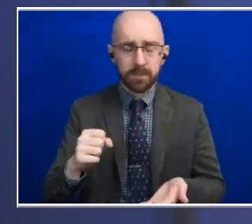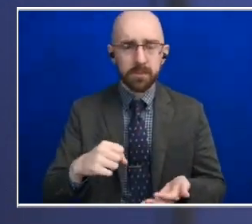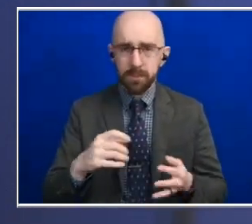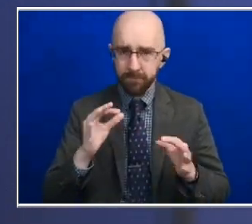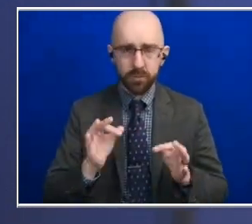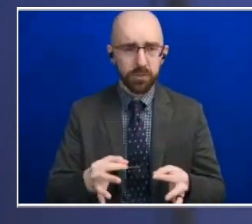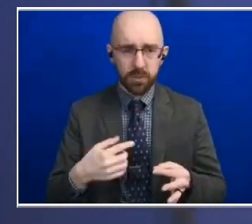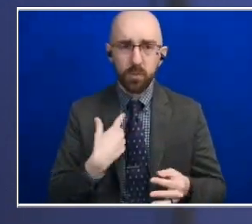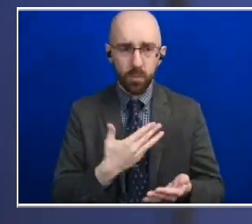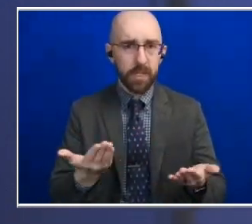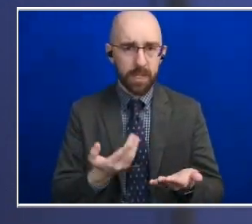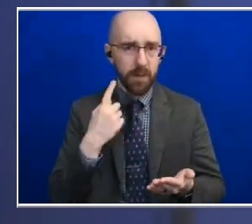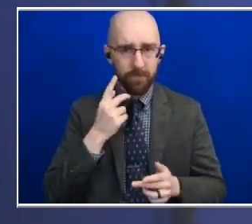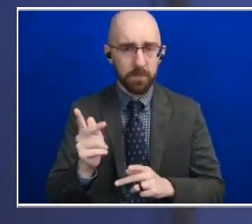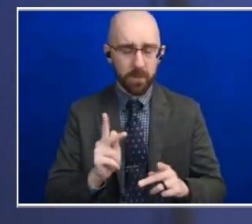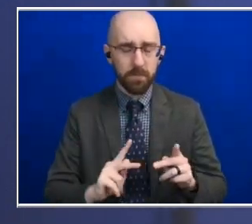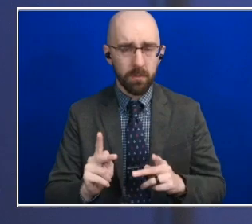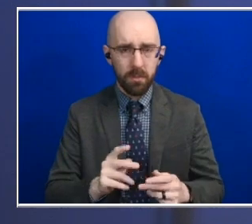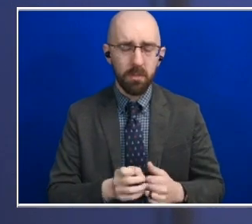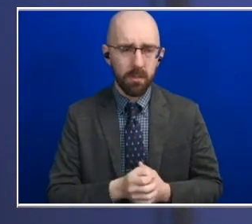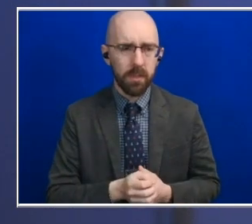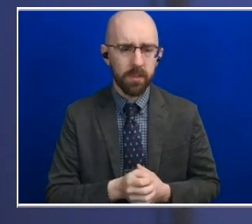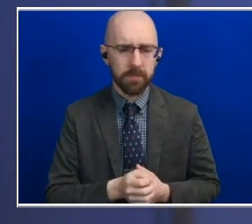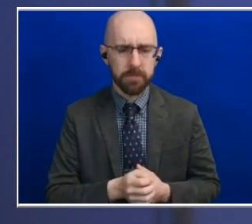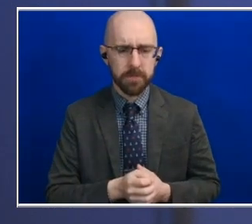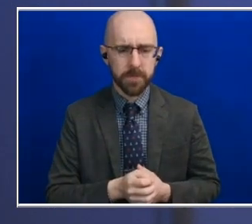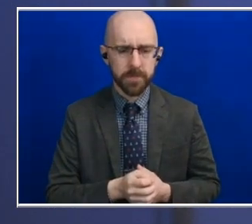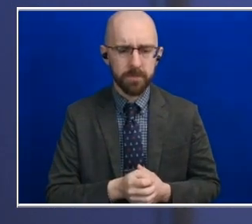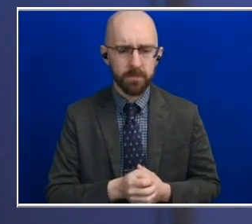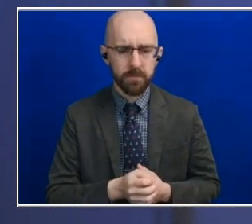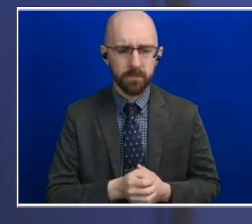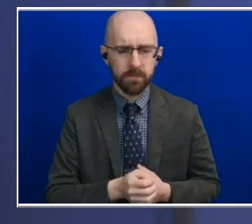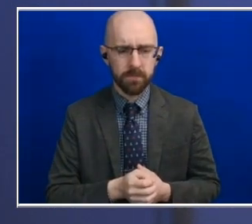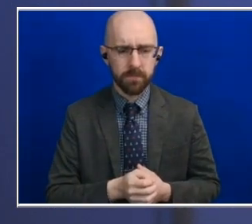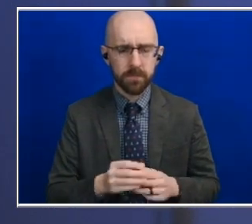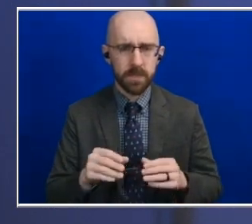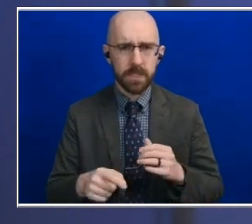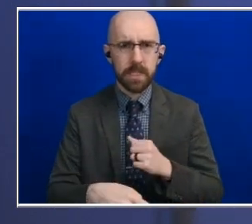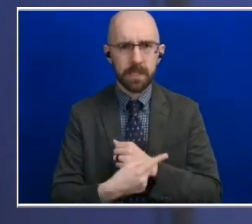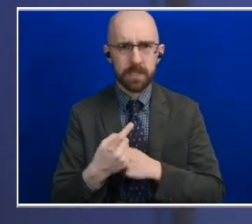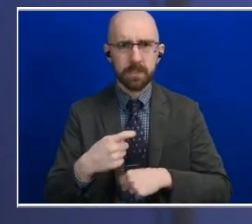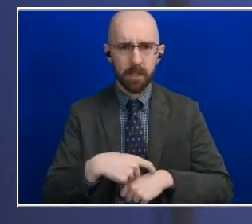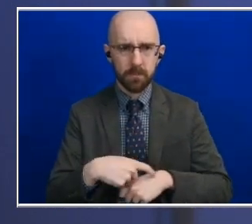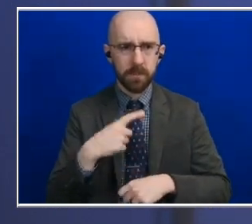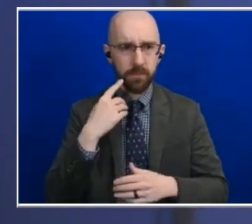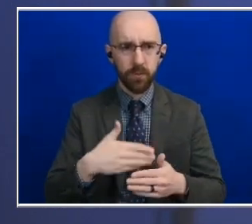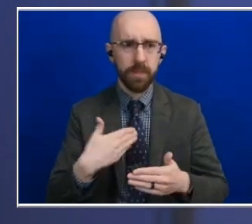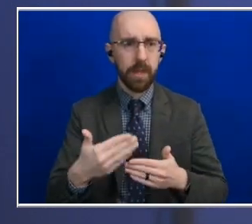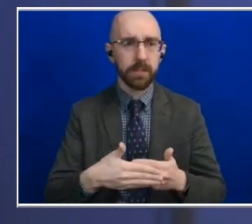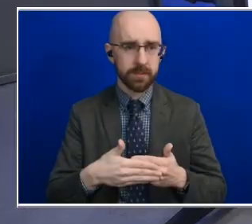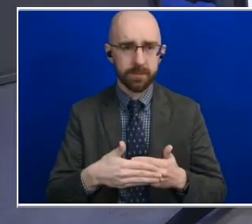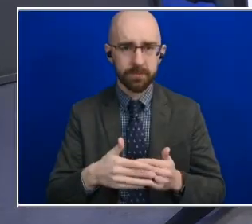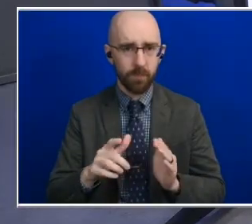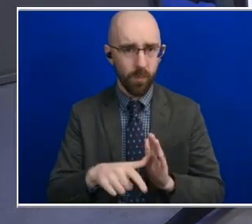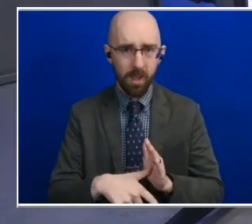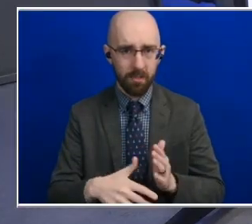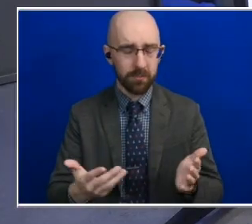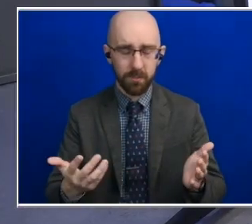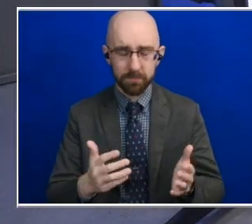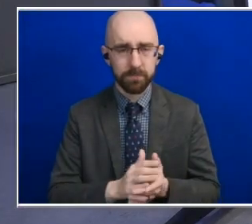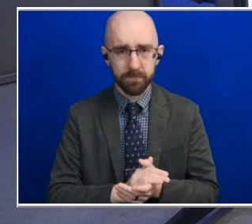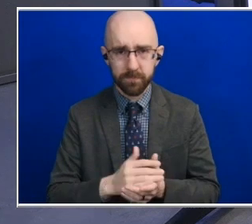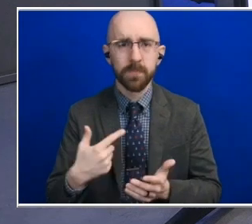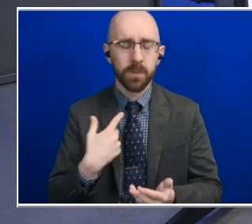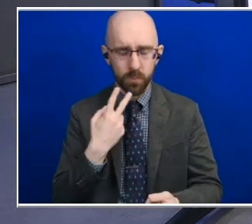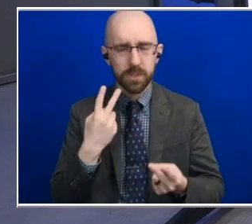people in these times and for the next while. So yes, we are seeing